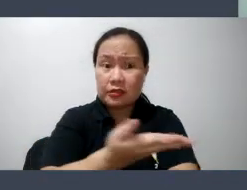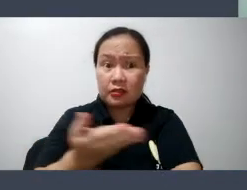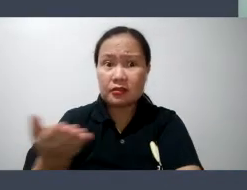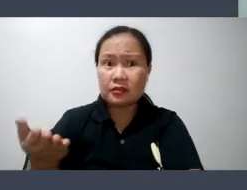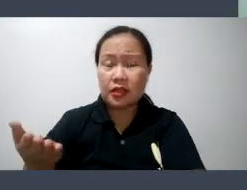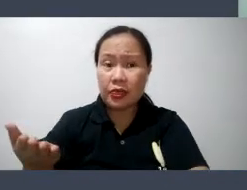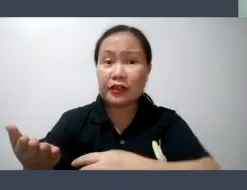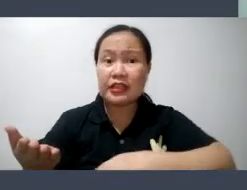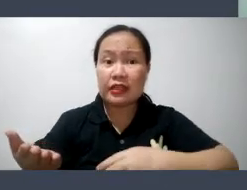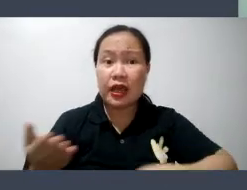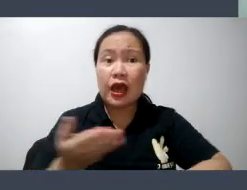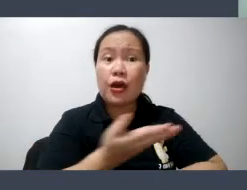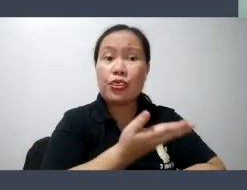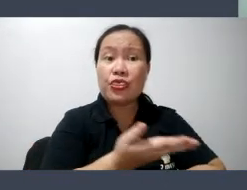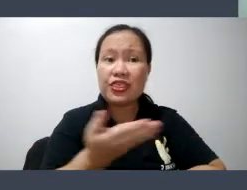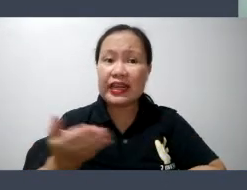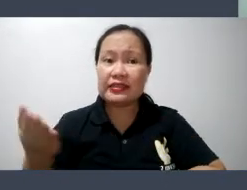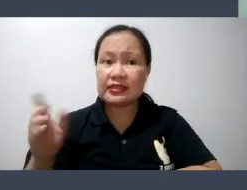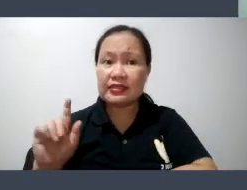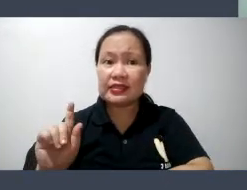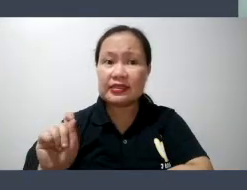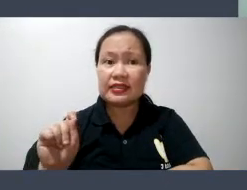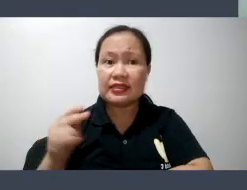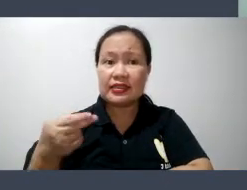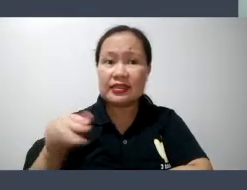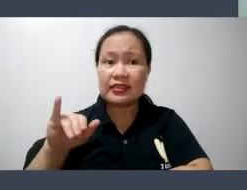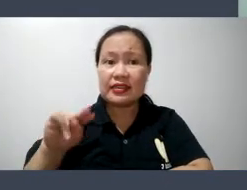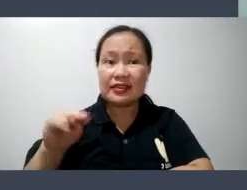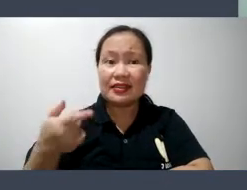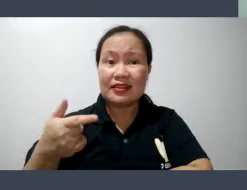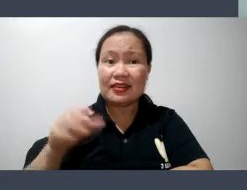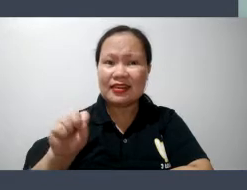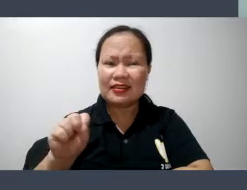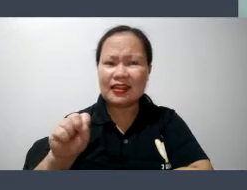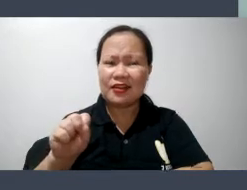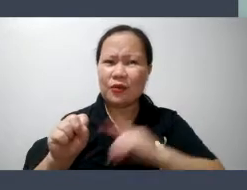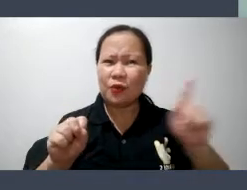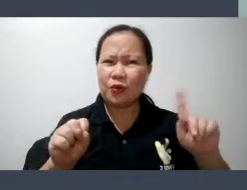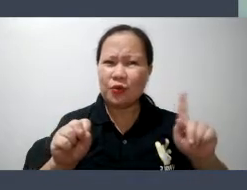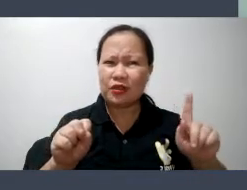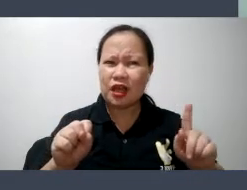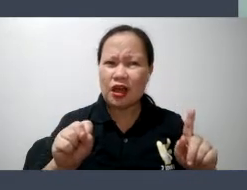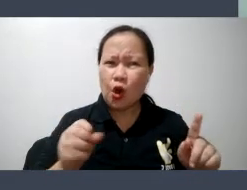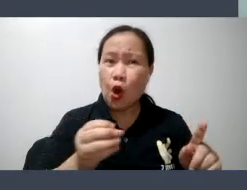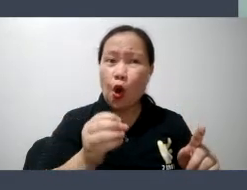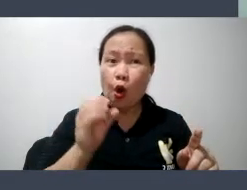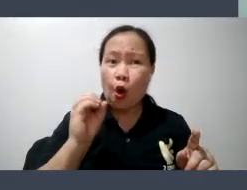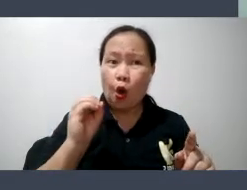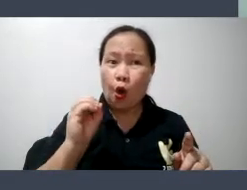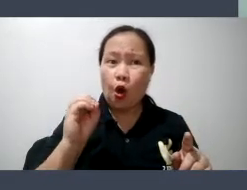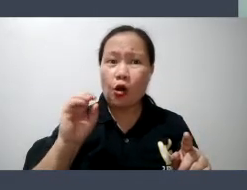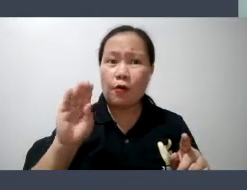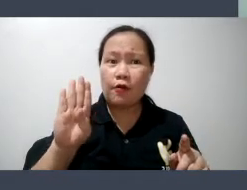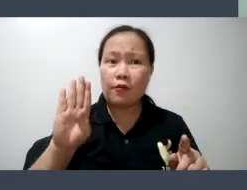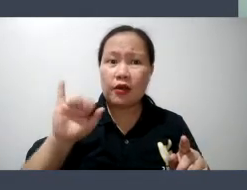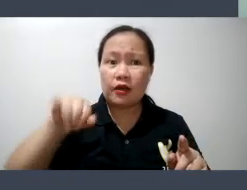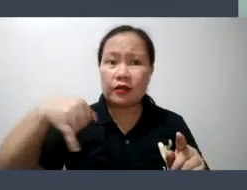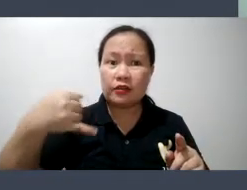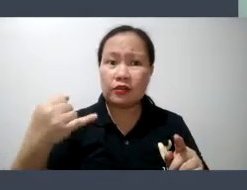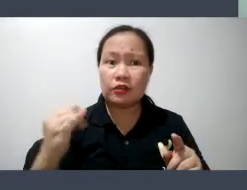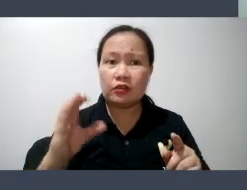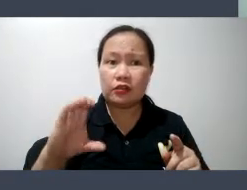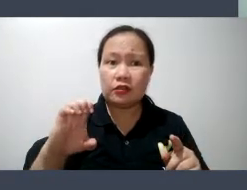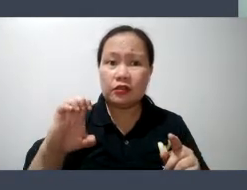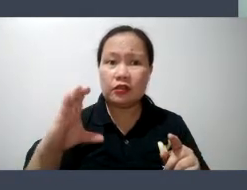These are things. What is the other term of things? Or a thing? That